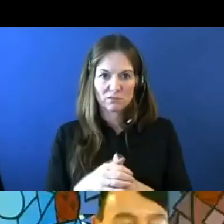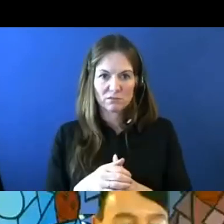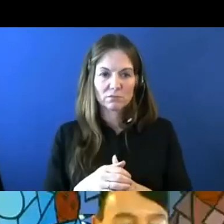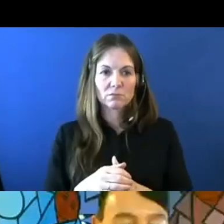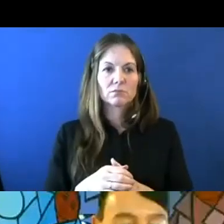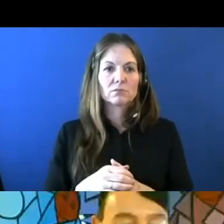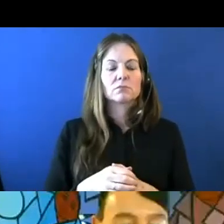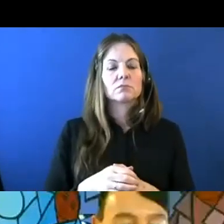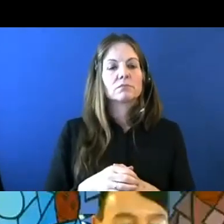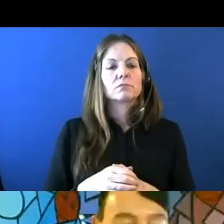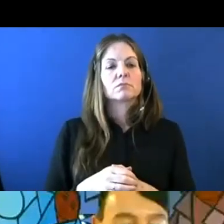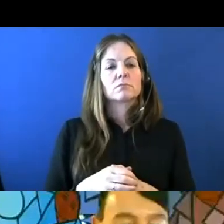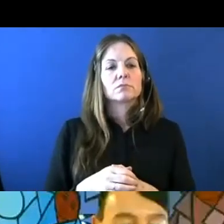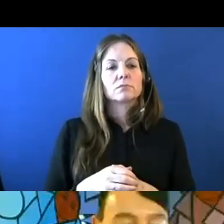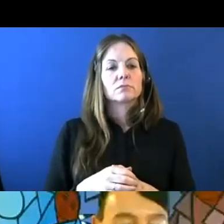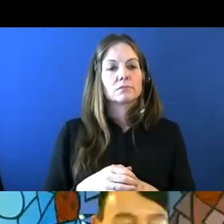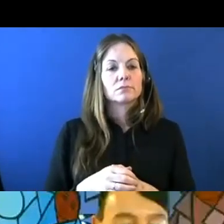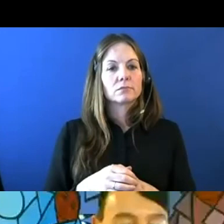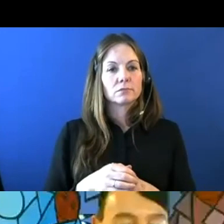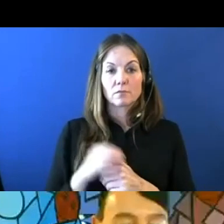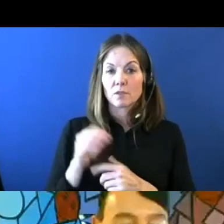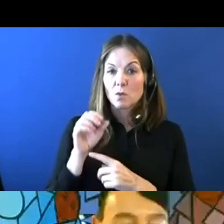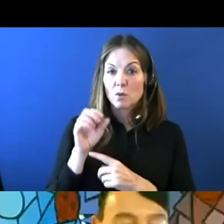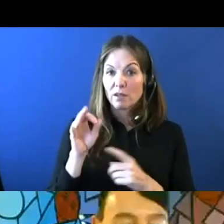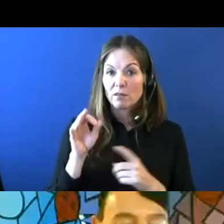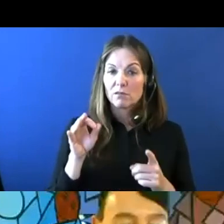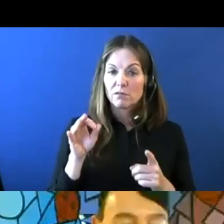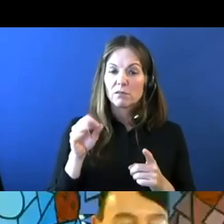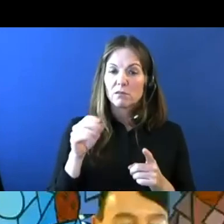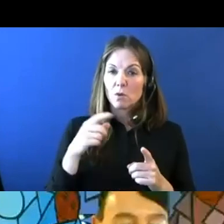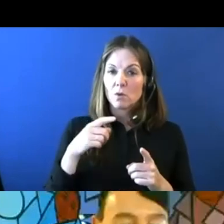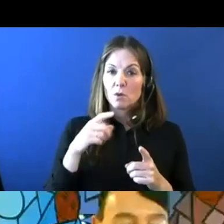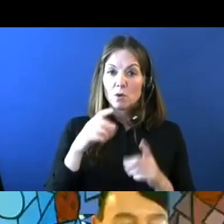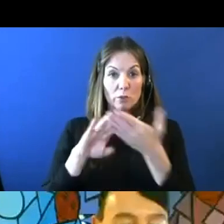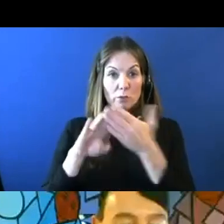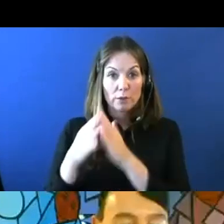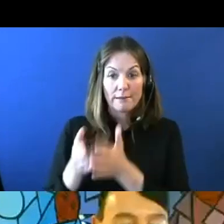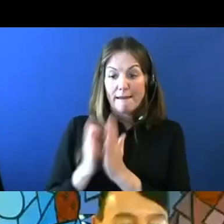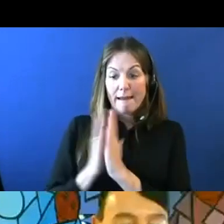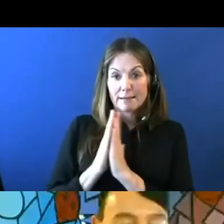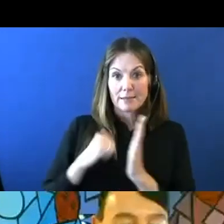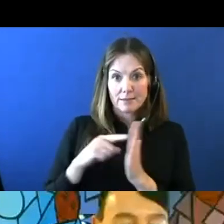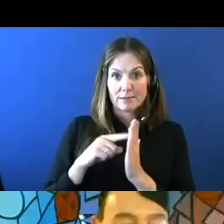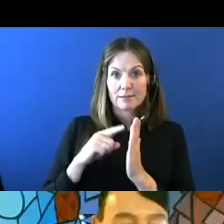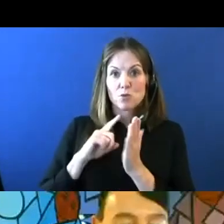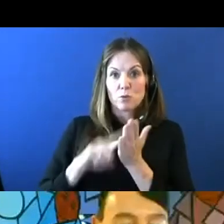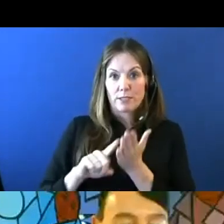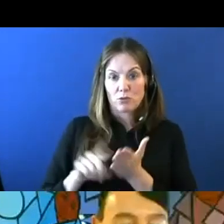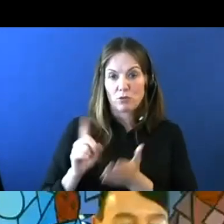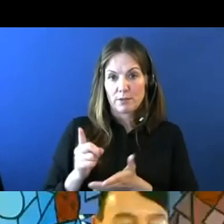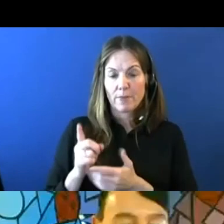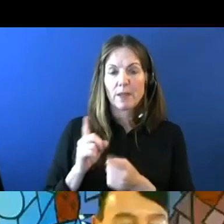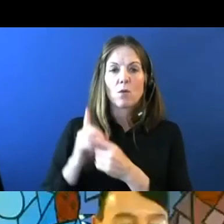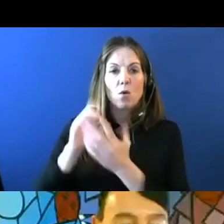and we are, writing a grant that the community has requested, or doing a project that the community has